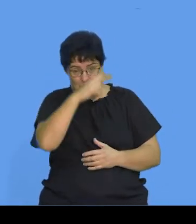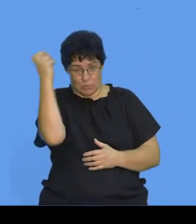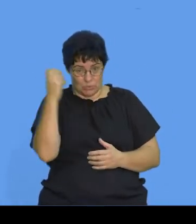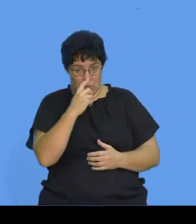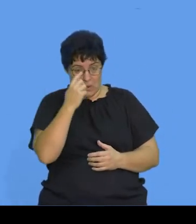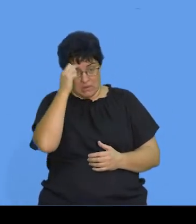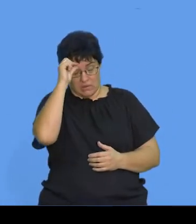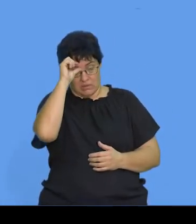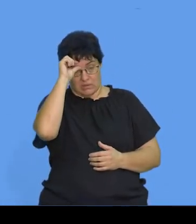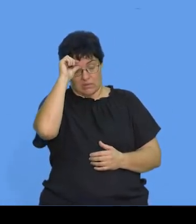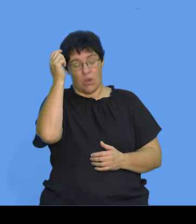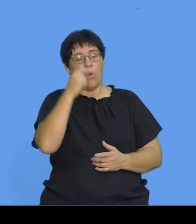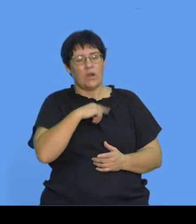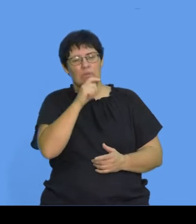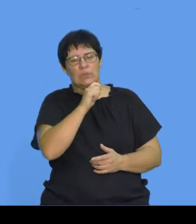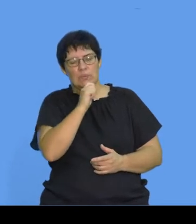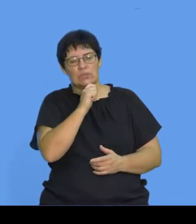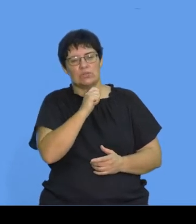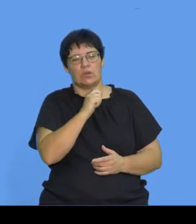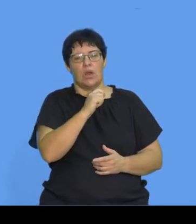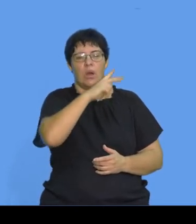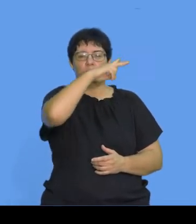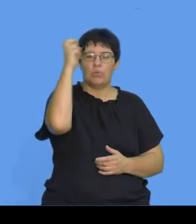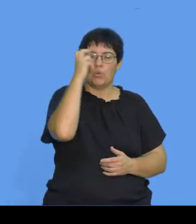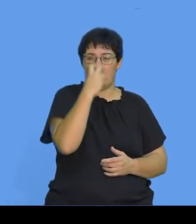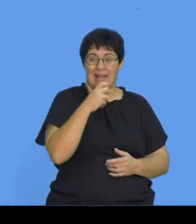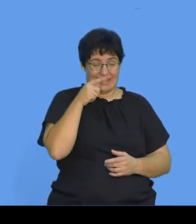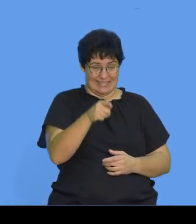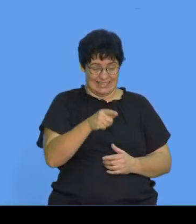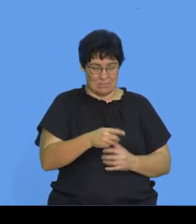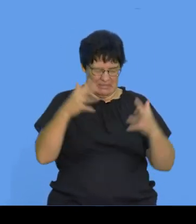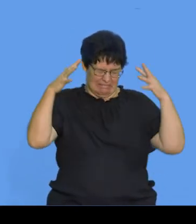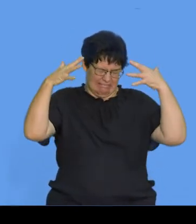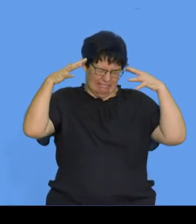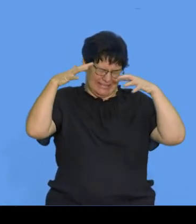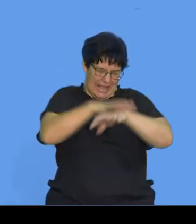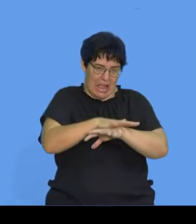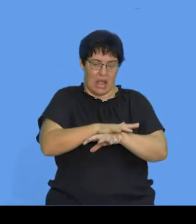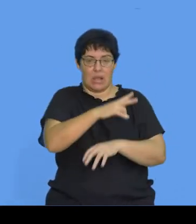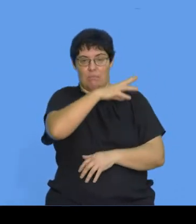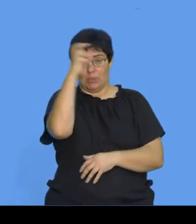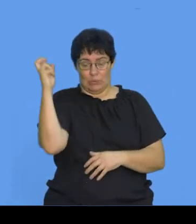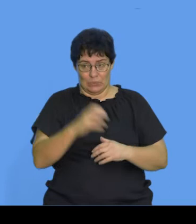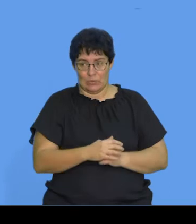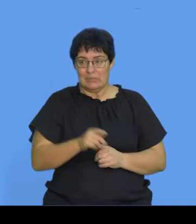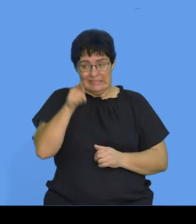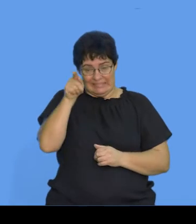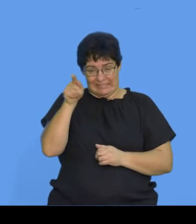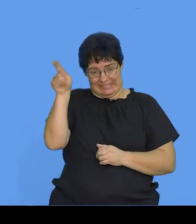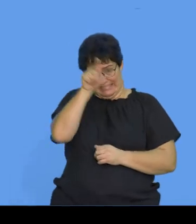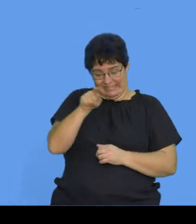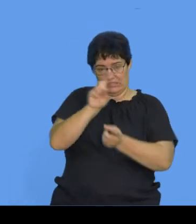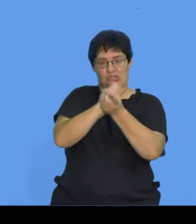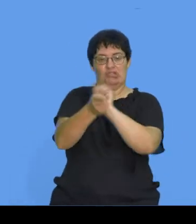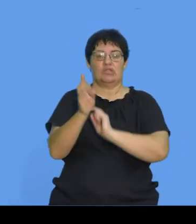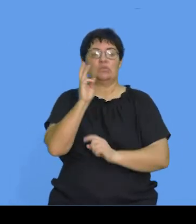like you to use the word blue-black, one word or two words, but that's a color, right? Blue-black. Can you see that?